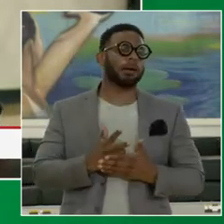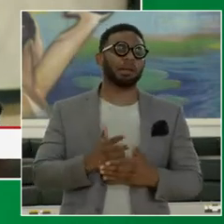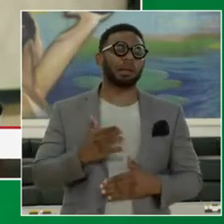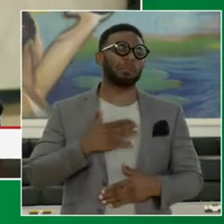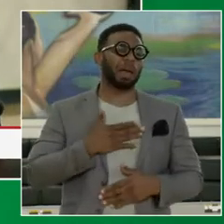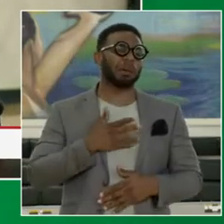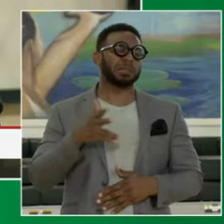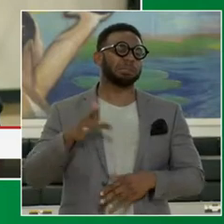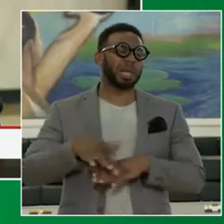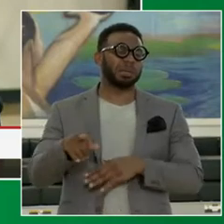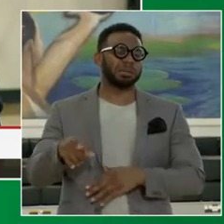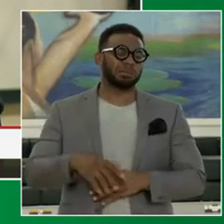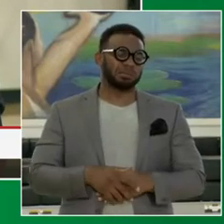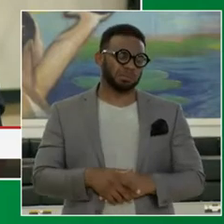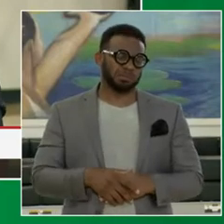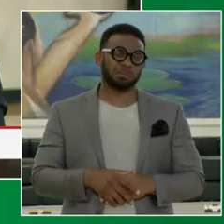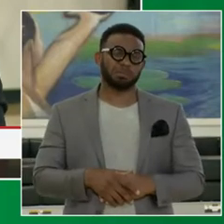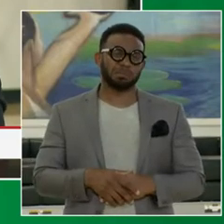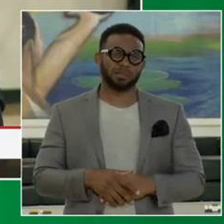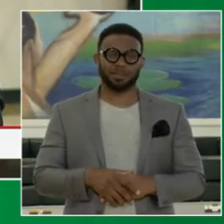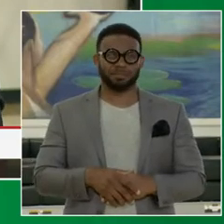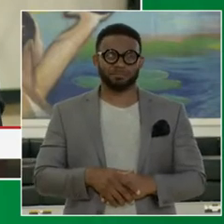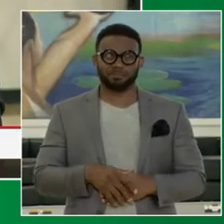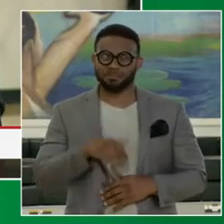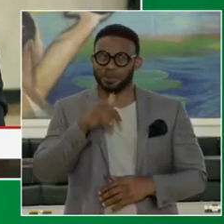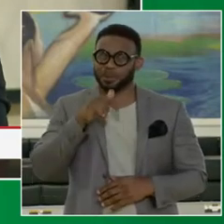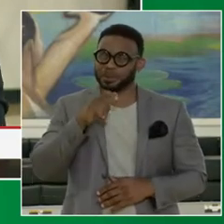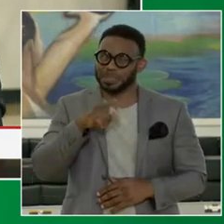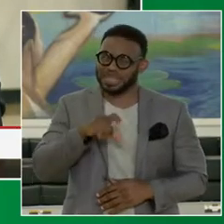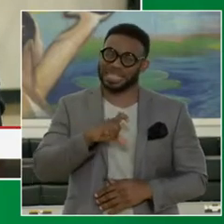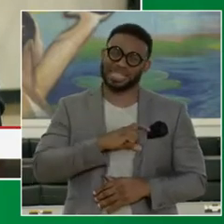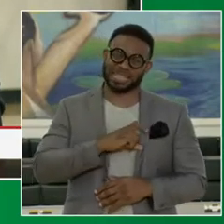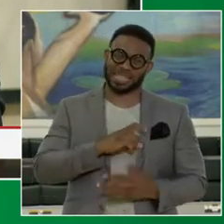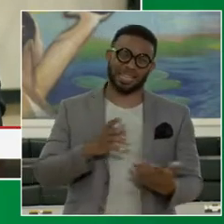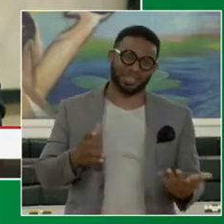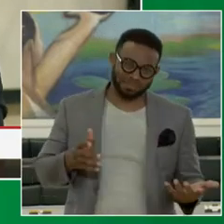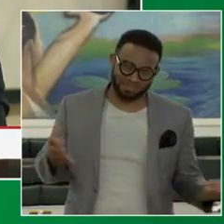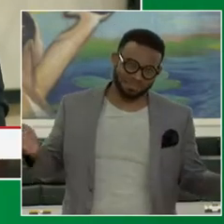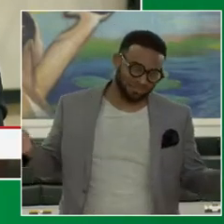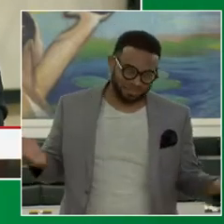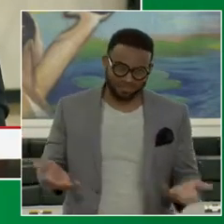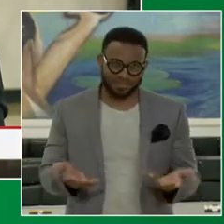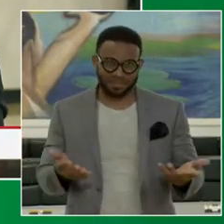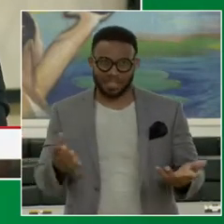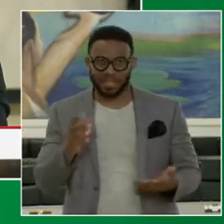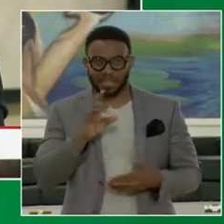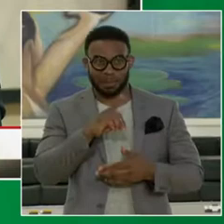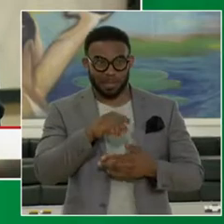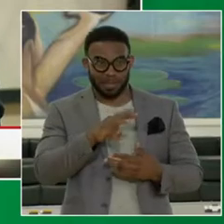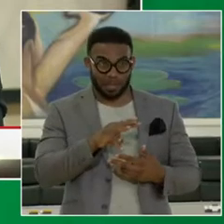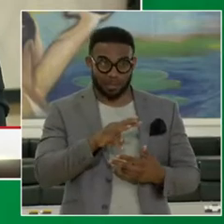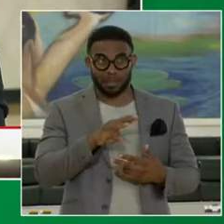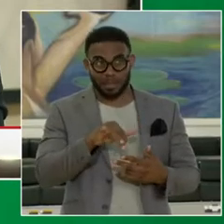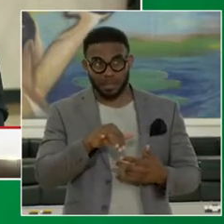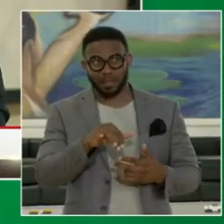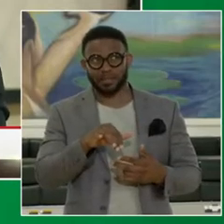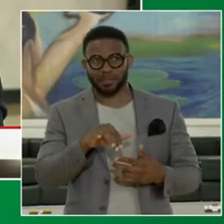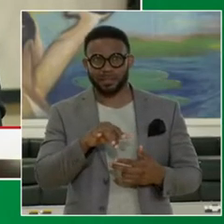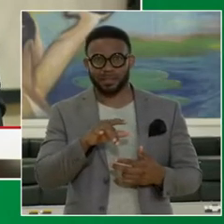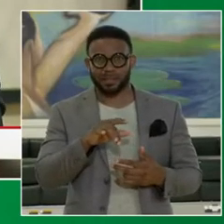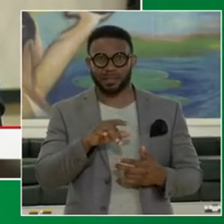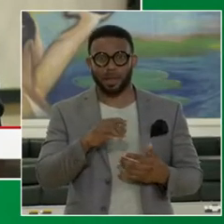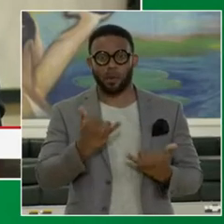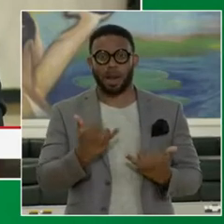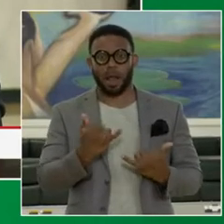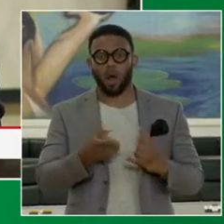my driveway. Okay. Right now, there's not an immediacy to call to DPW to do that. There would be a police officer